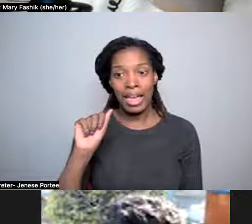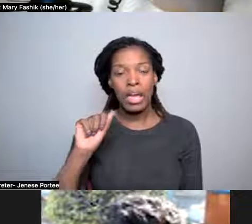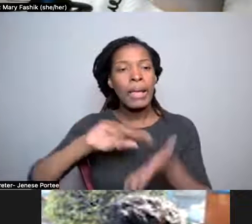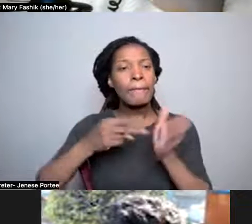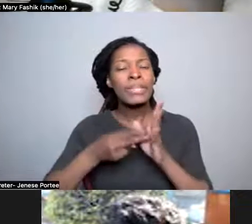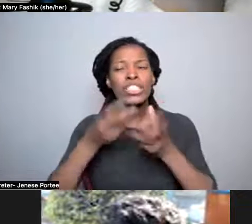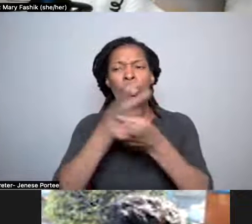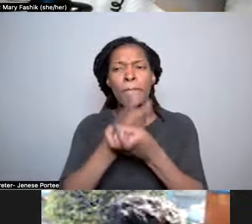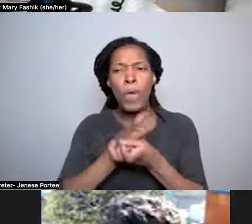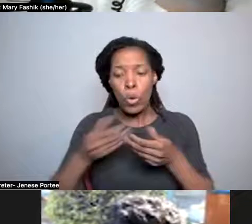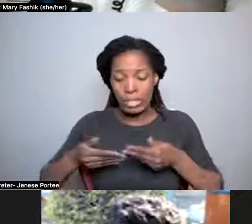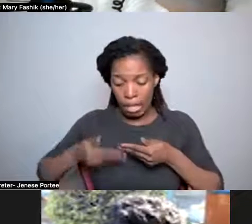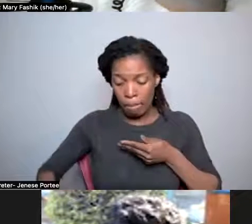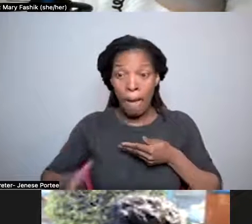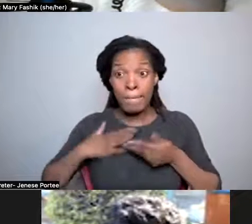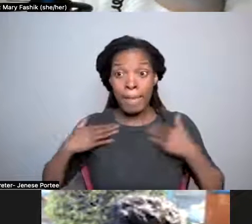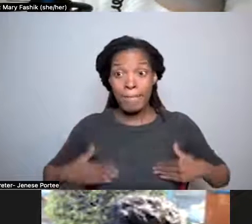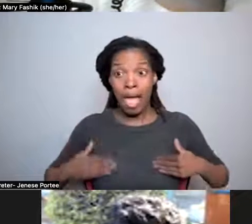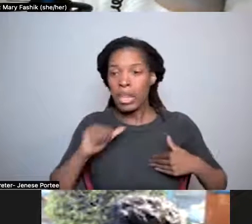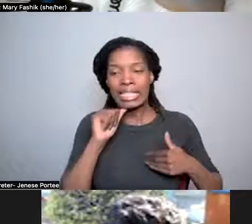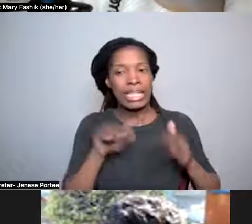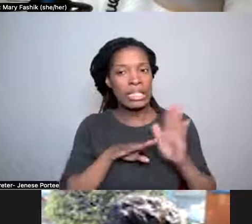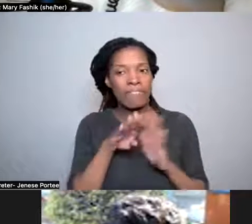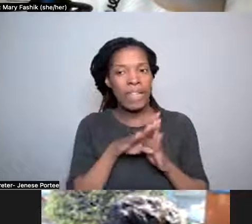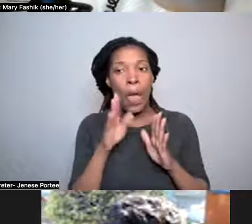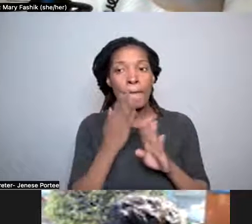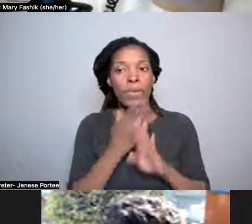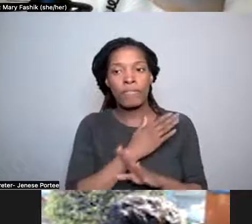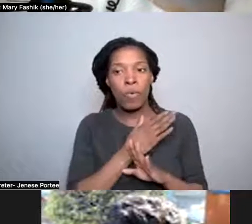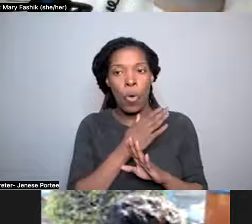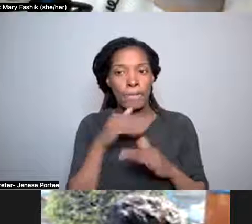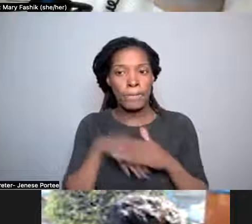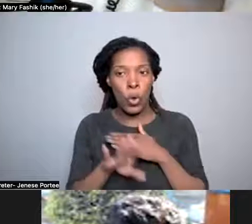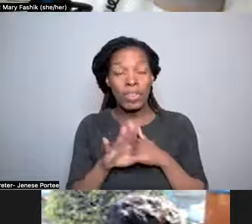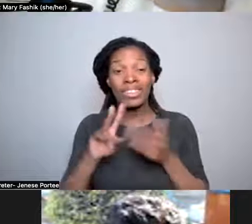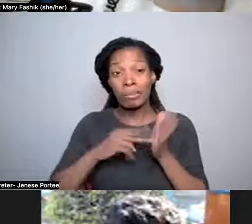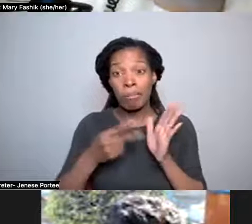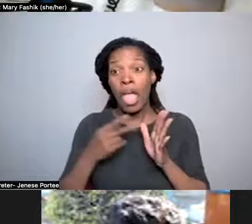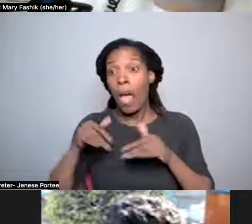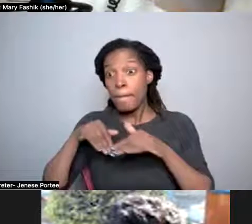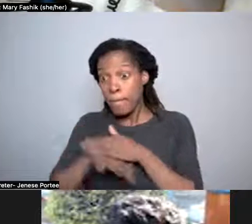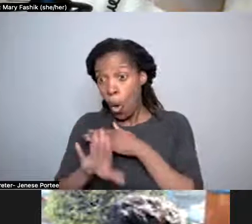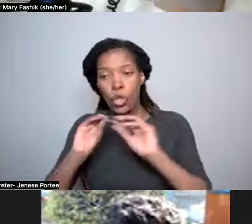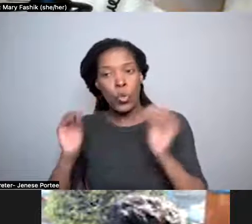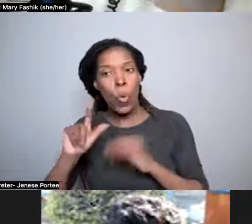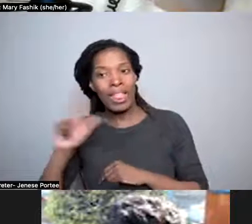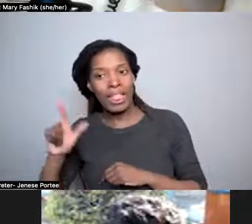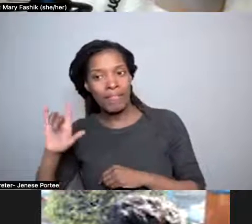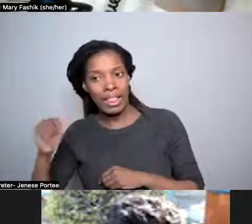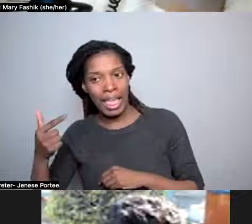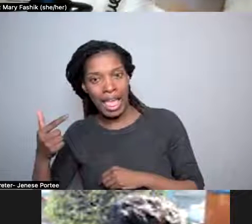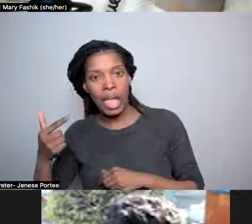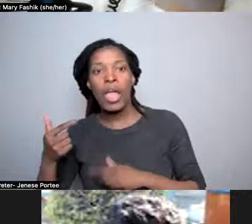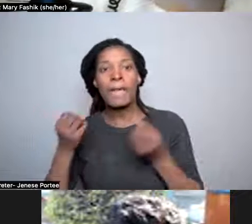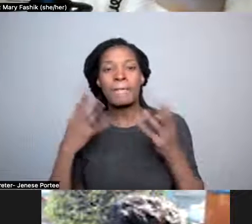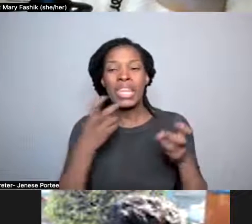body didn't develop properly before birth. So born without a left leg and many of the bones missing in my right leg, I learned to walk on a prosthetic